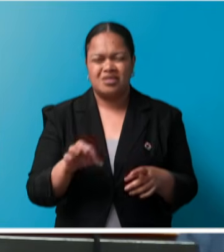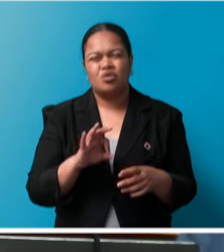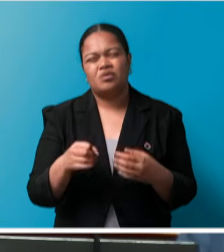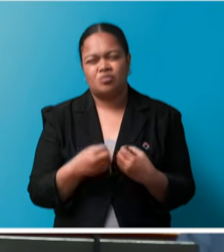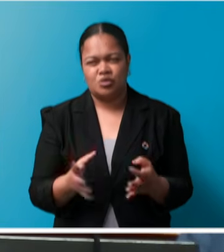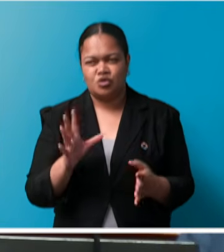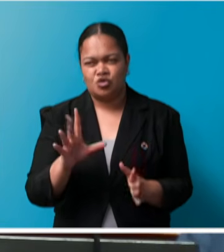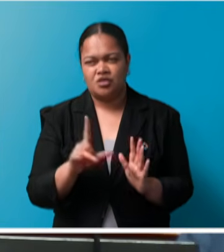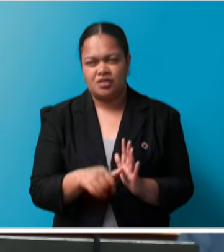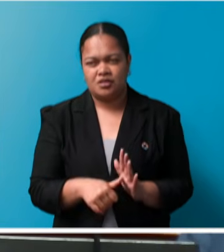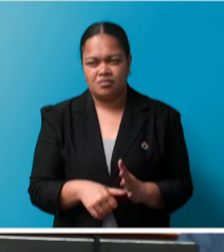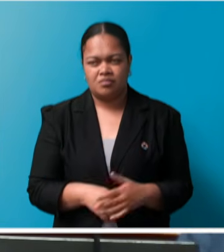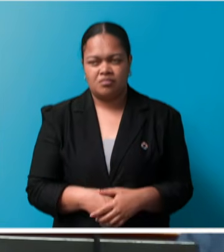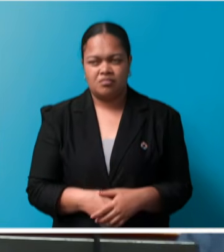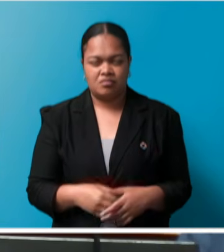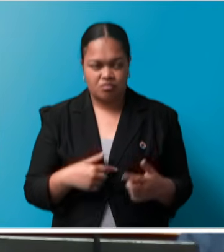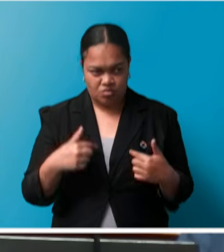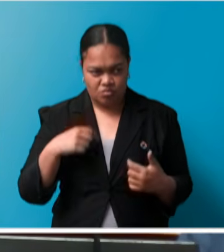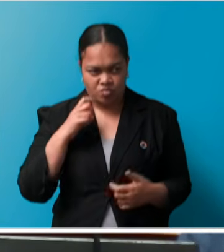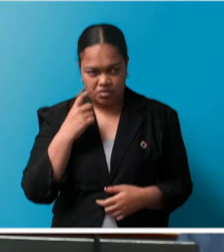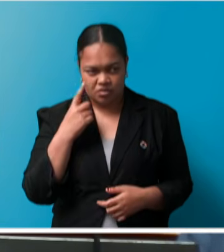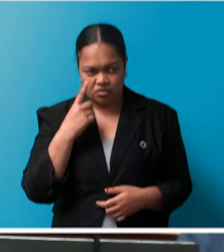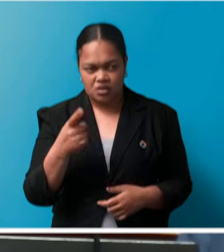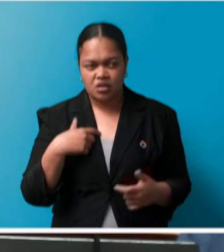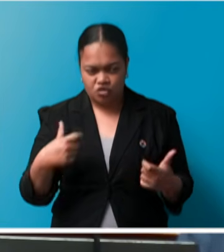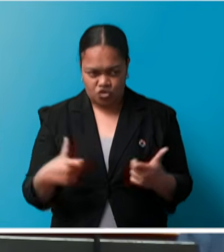thing, we'll see, and I challenge you,